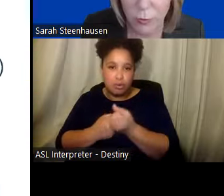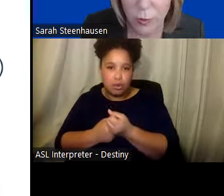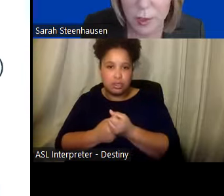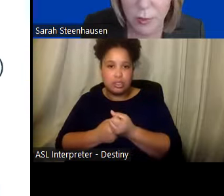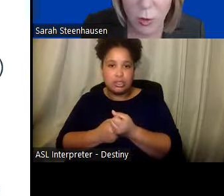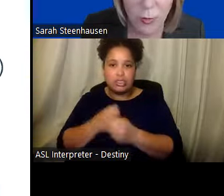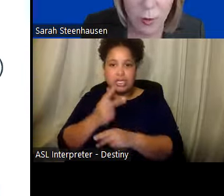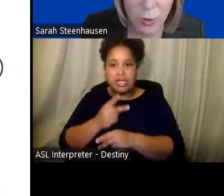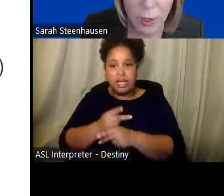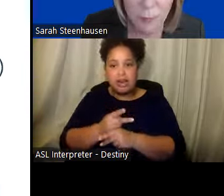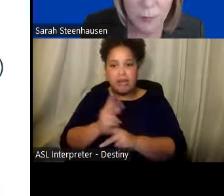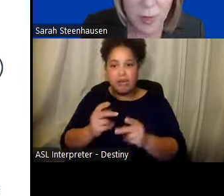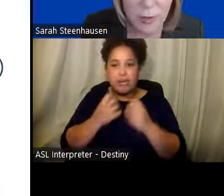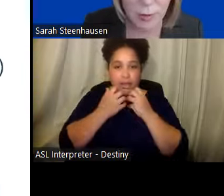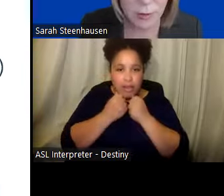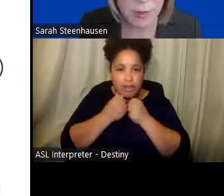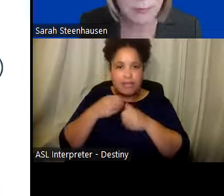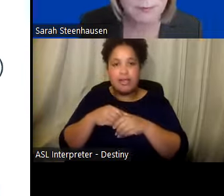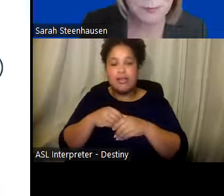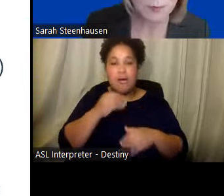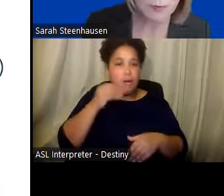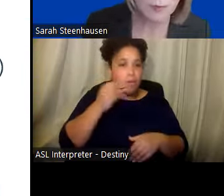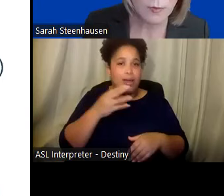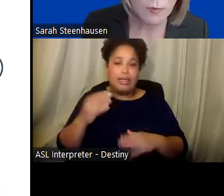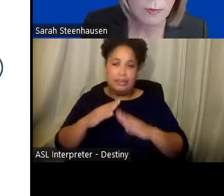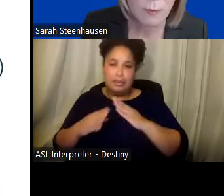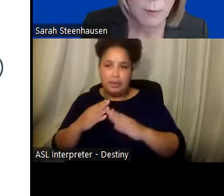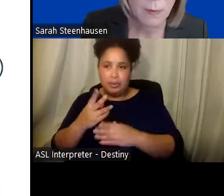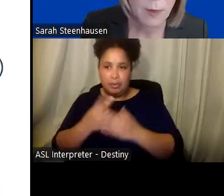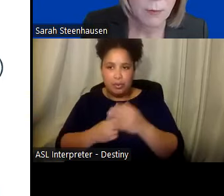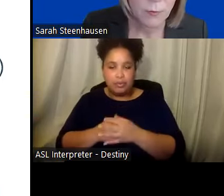their loved ones in the home and the community. Next slide, please.